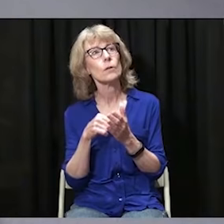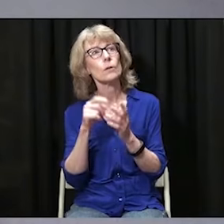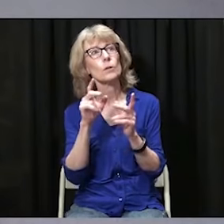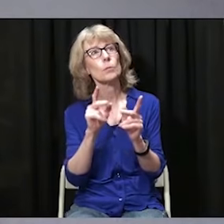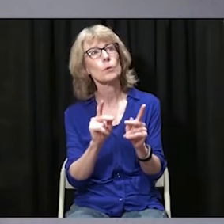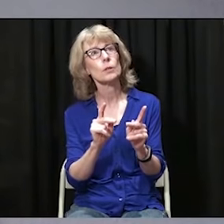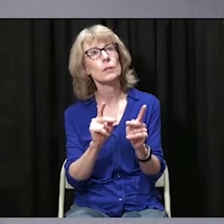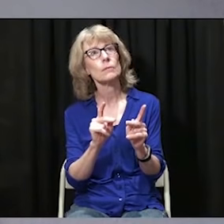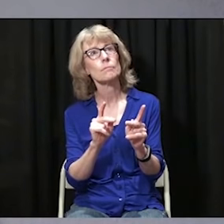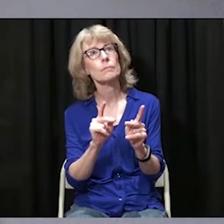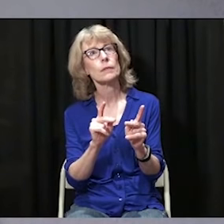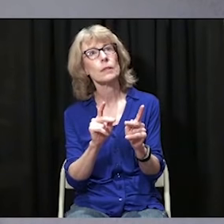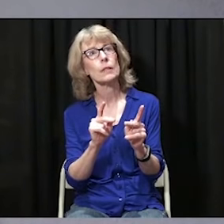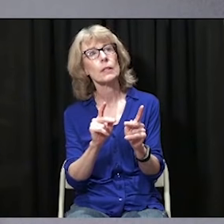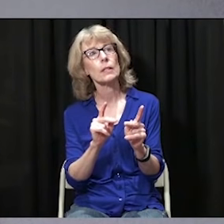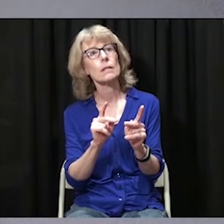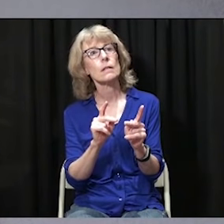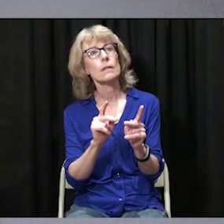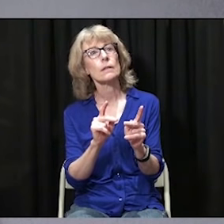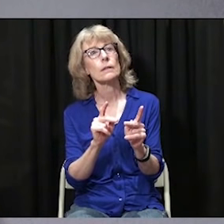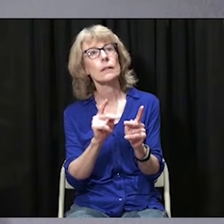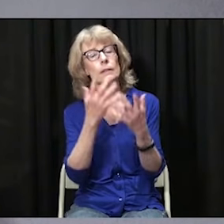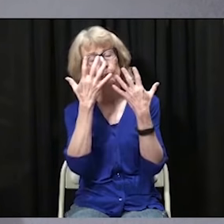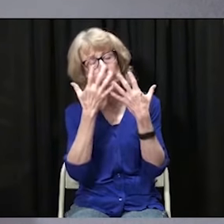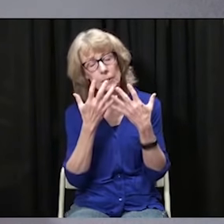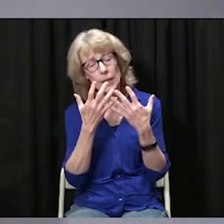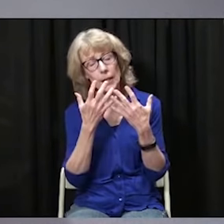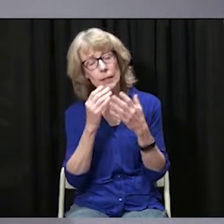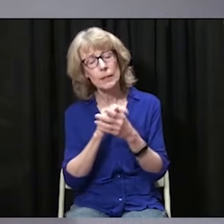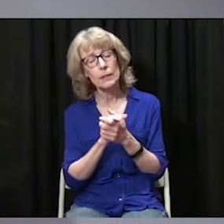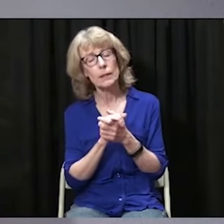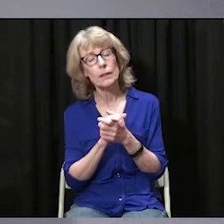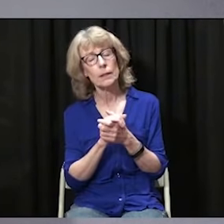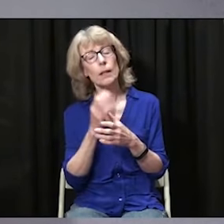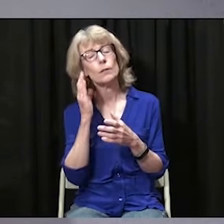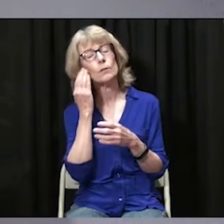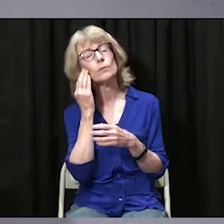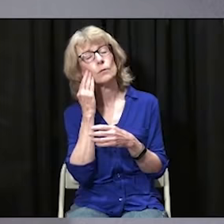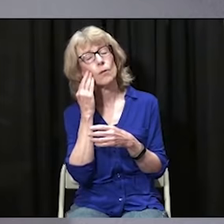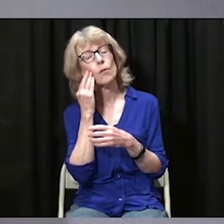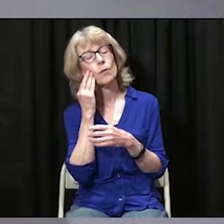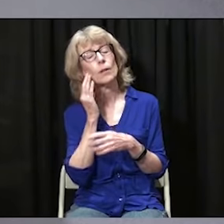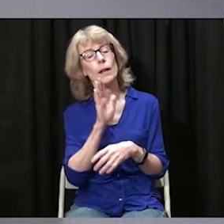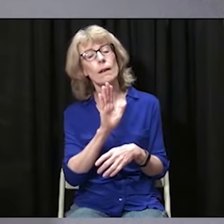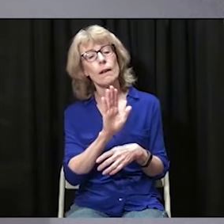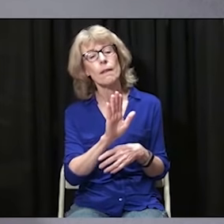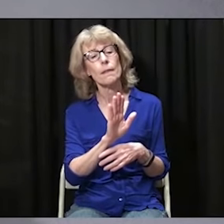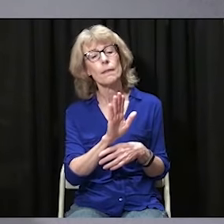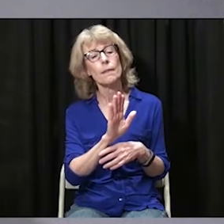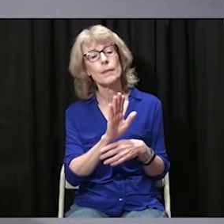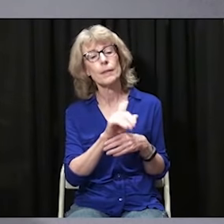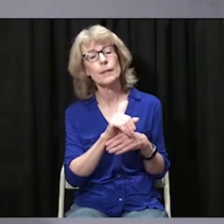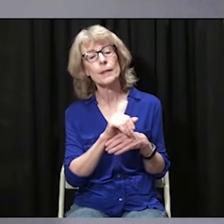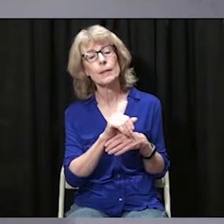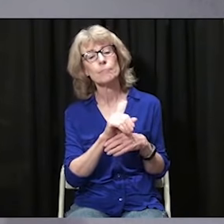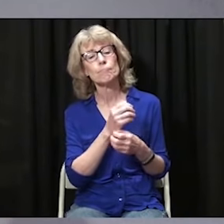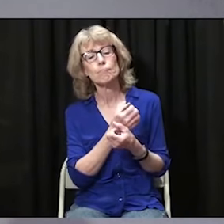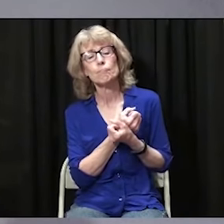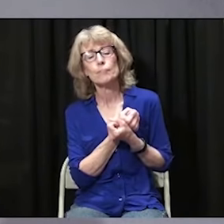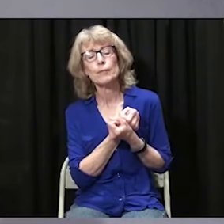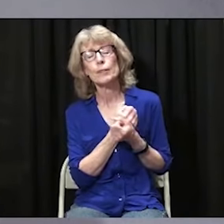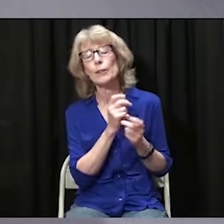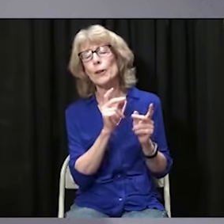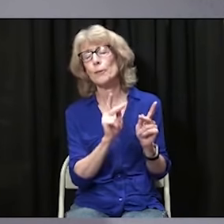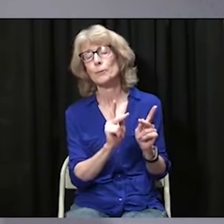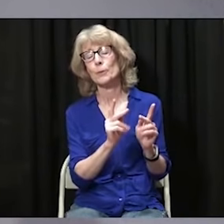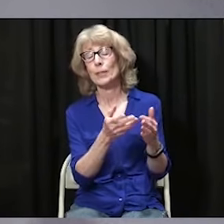loved one is coming up. And you're thinking, do I say anything? Well, what if I say it wrong? And what if they're offended?